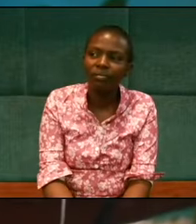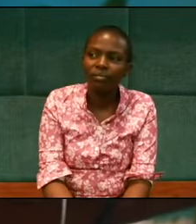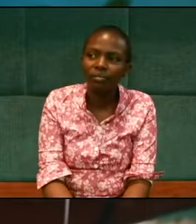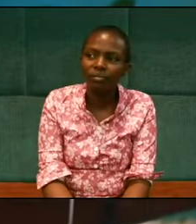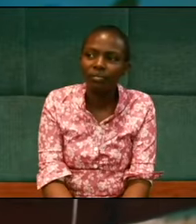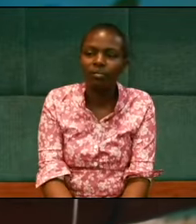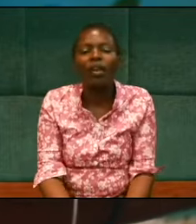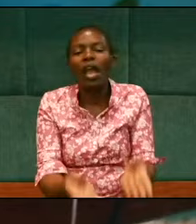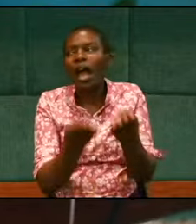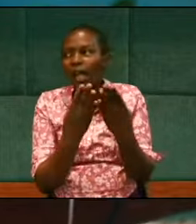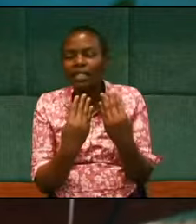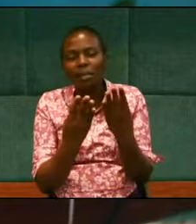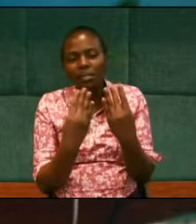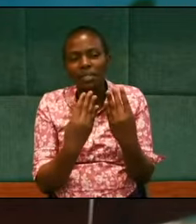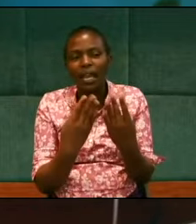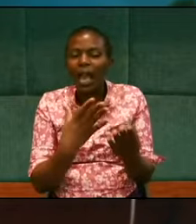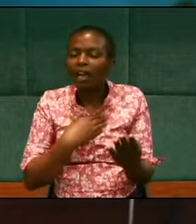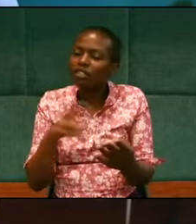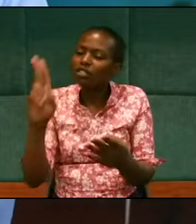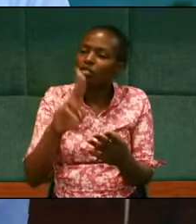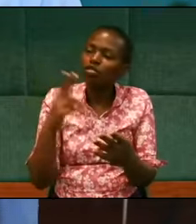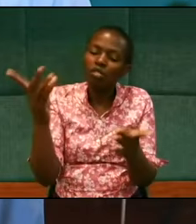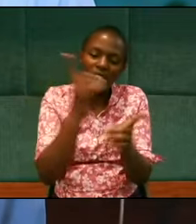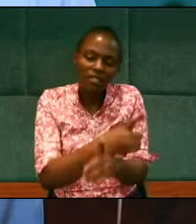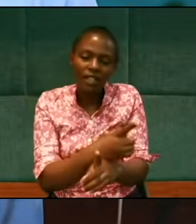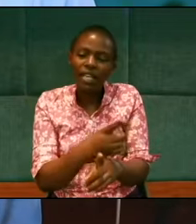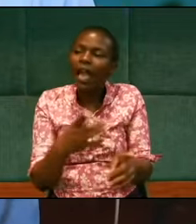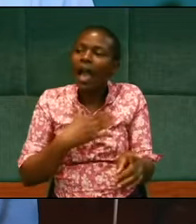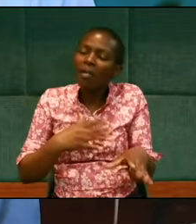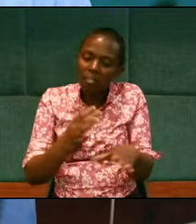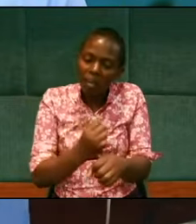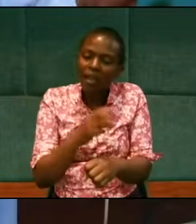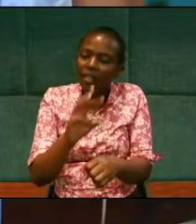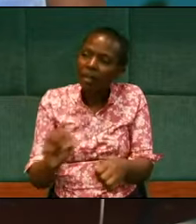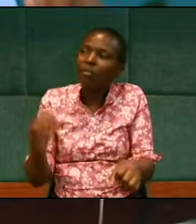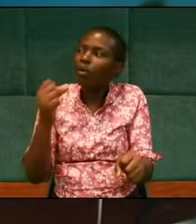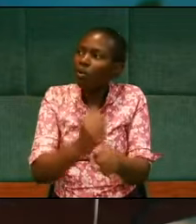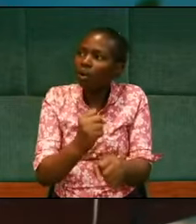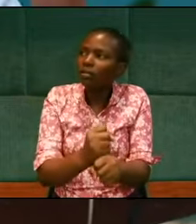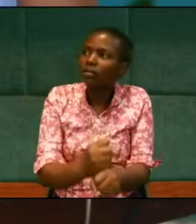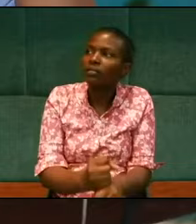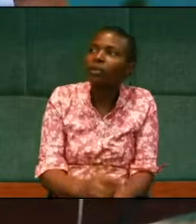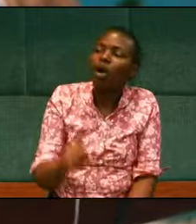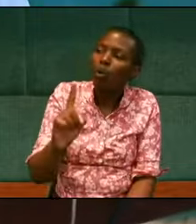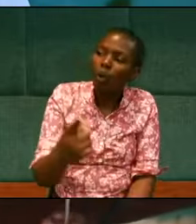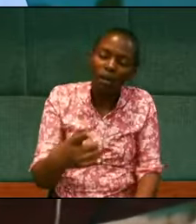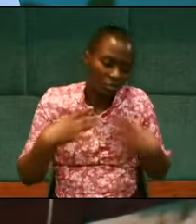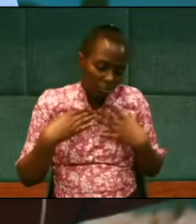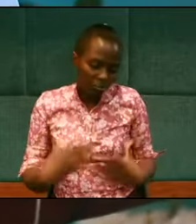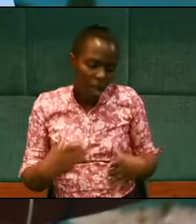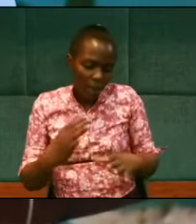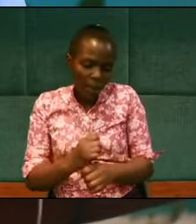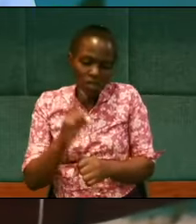Accept and use your differences as complementary. One flesh involves learning to accept the differences as